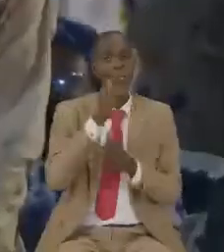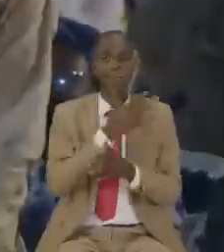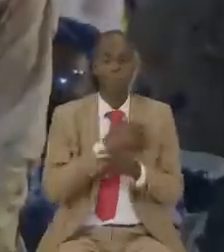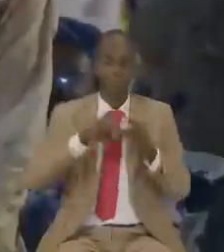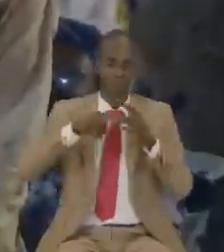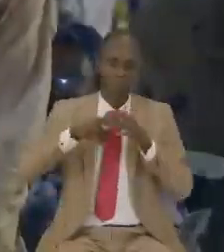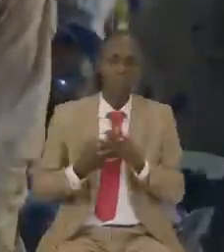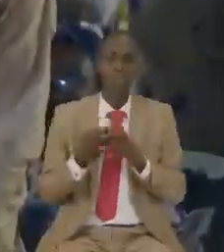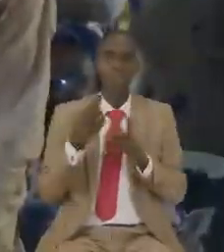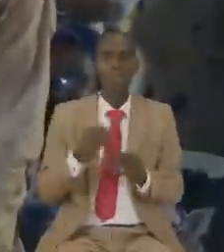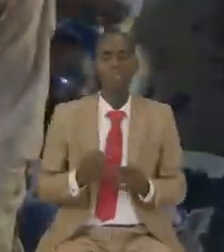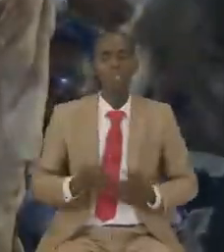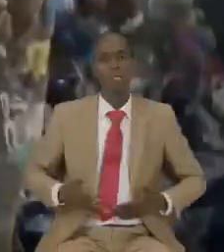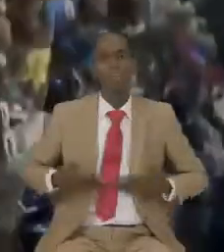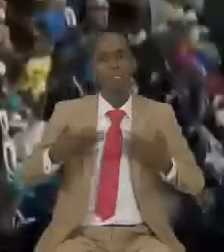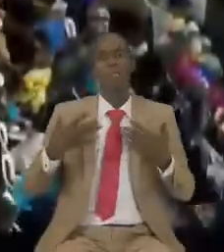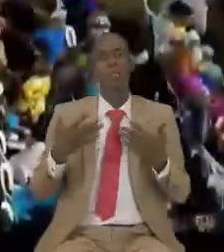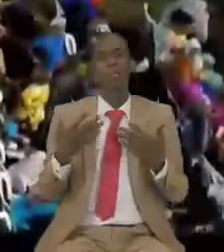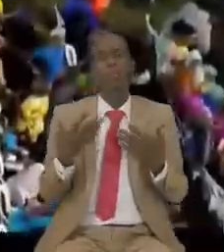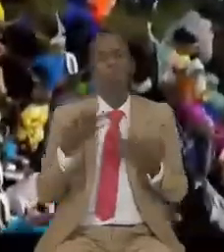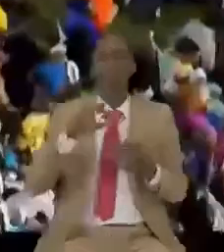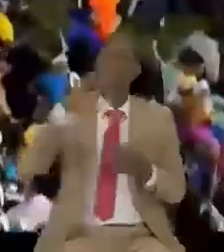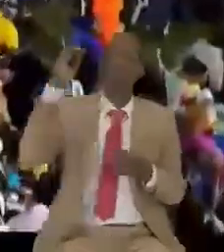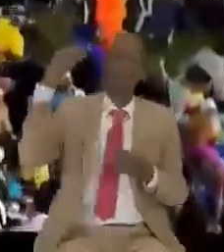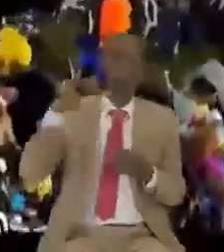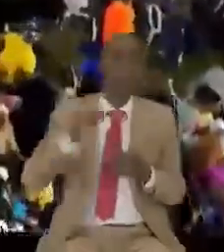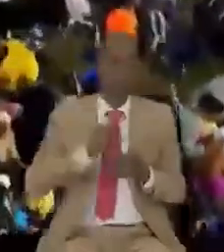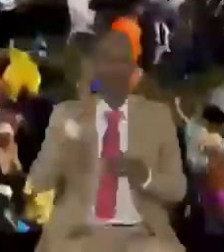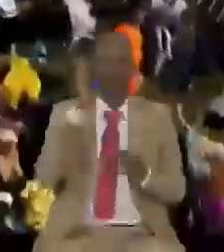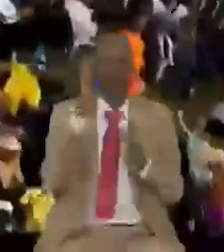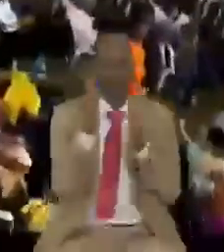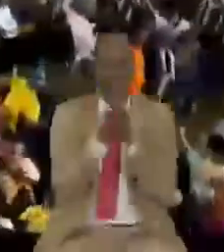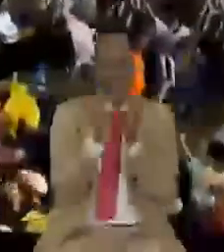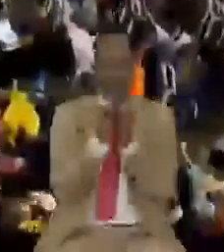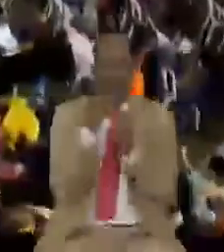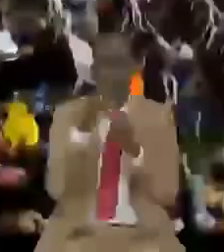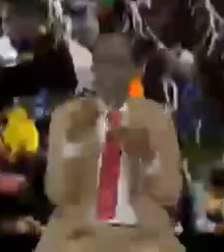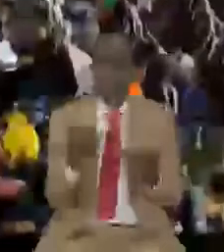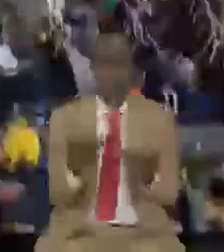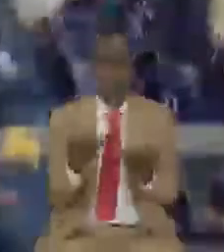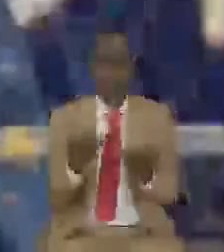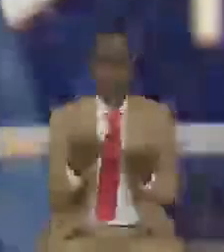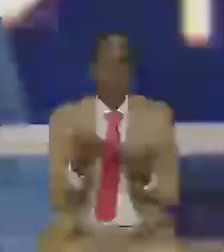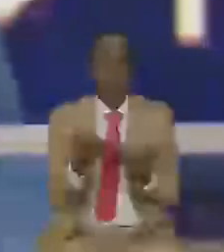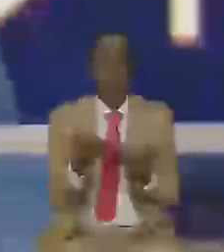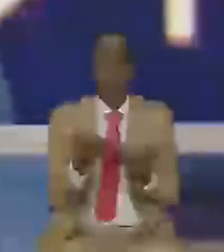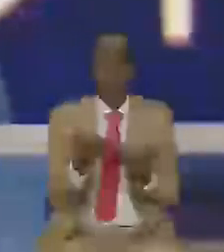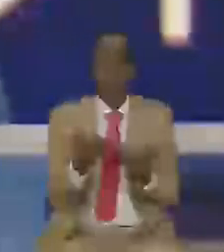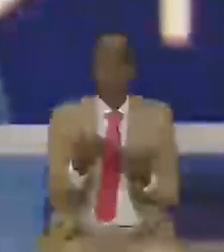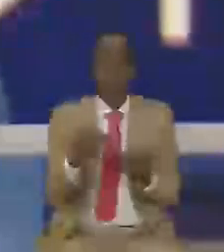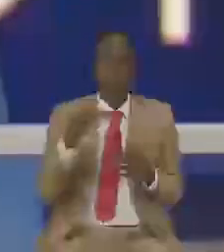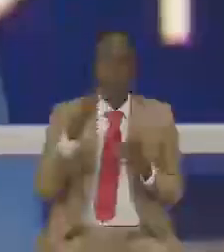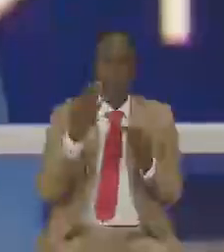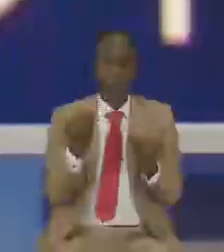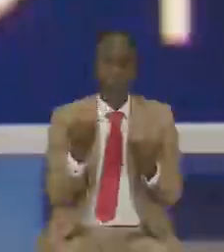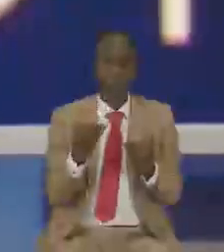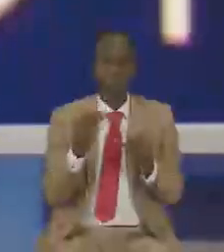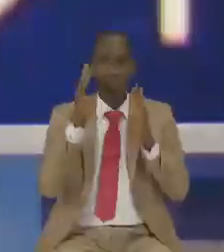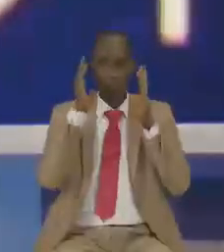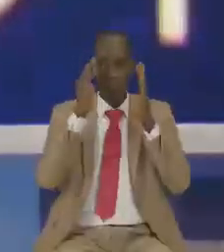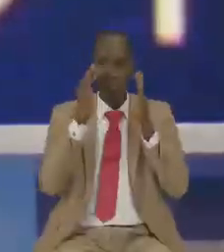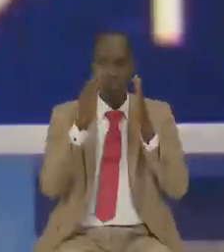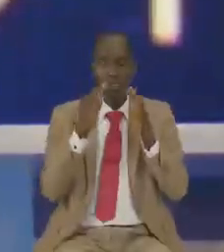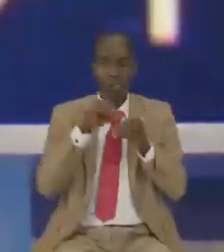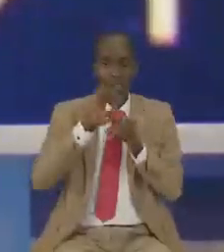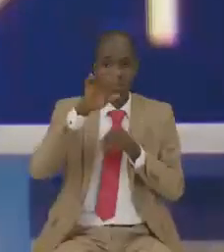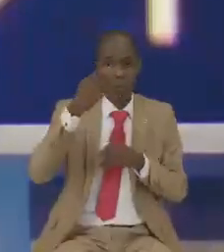the life of grace. I'm praying with you now. Close your eyes and in your mind, in your heart, say,